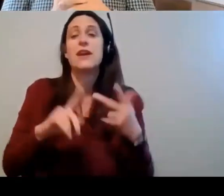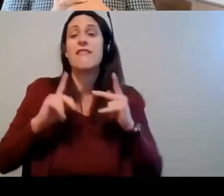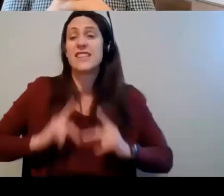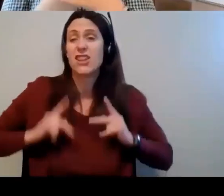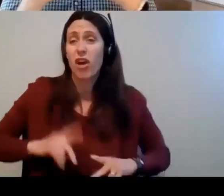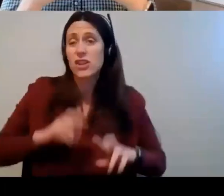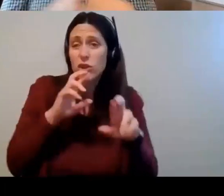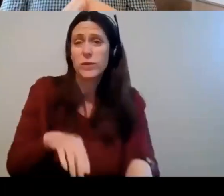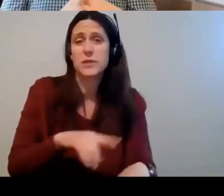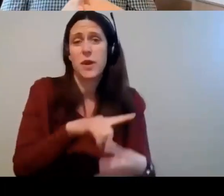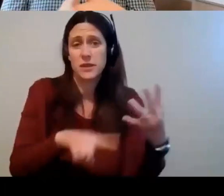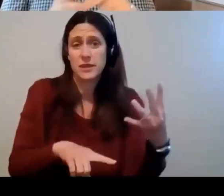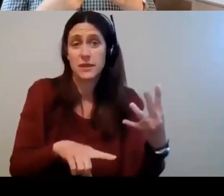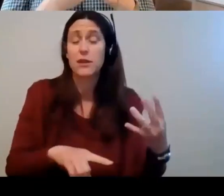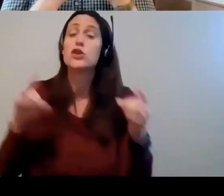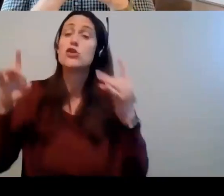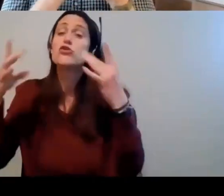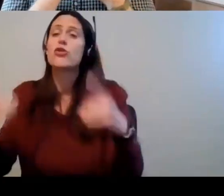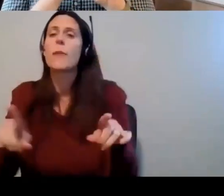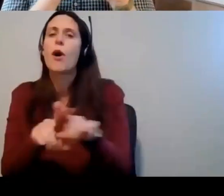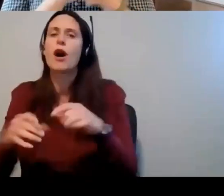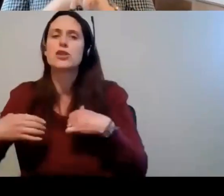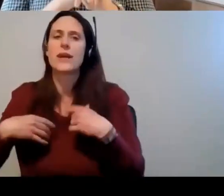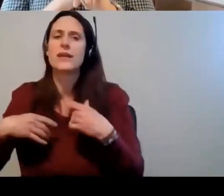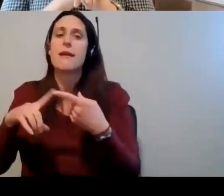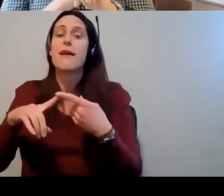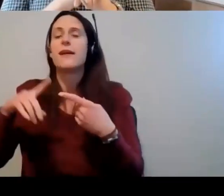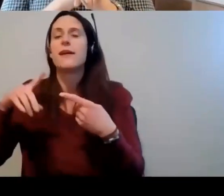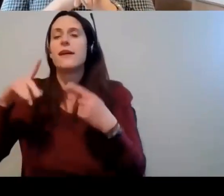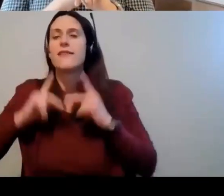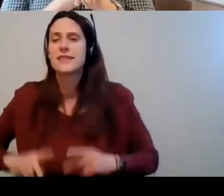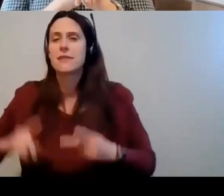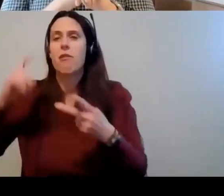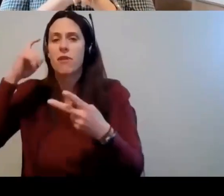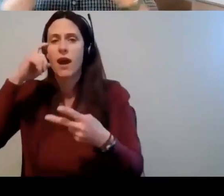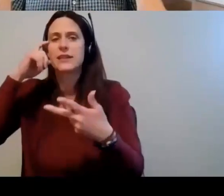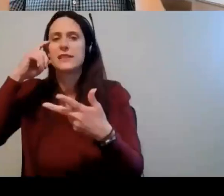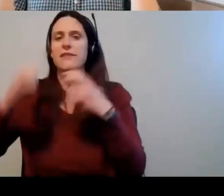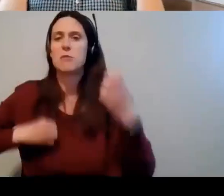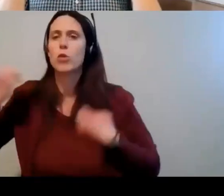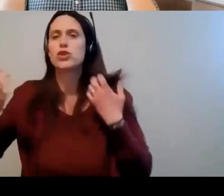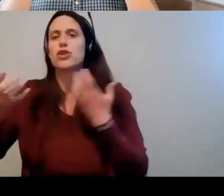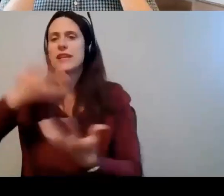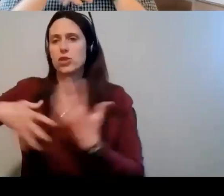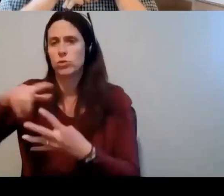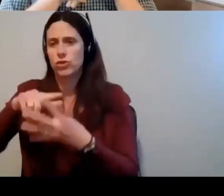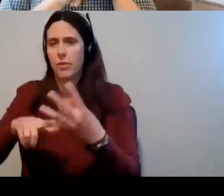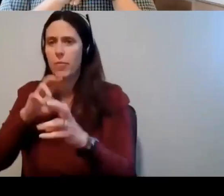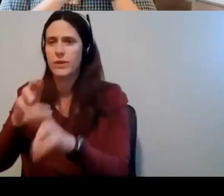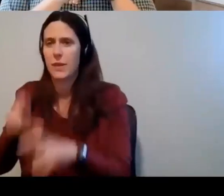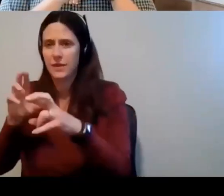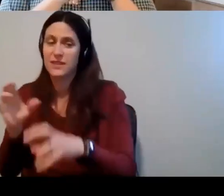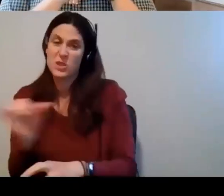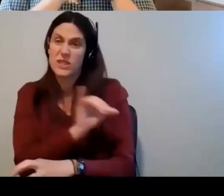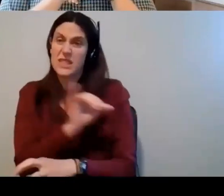trauma experience, we also have physical, cognitive, emotional, and social responses. So we can see the similarities